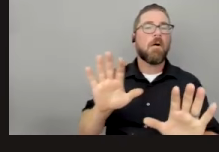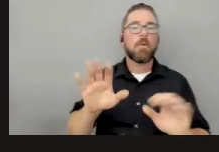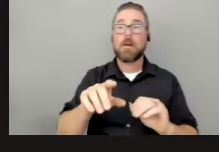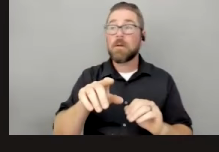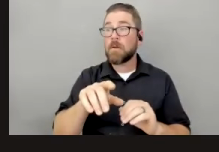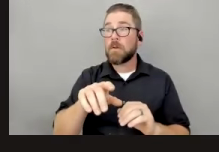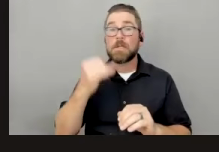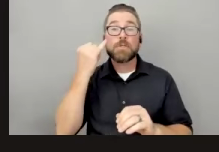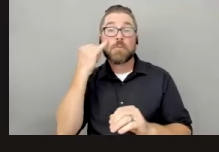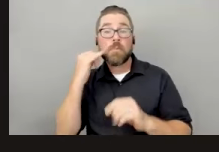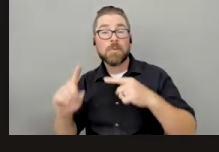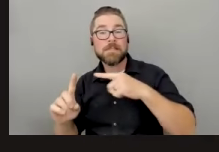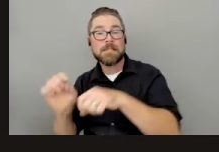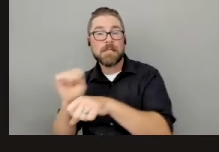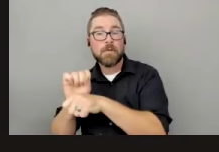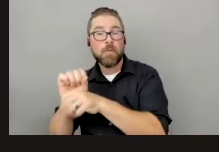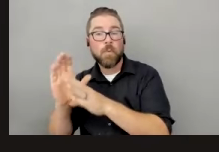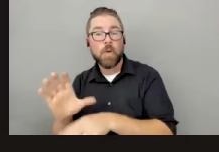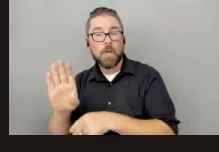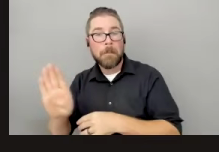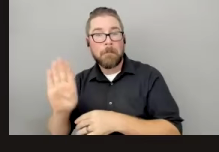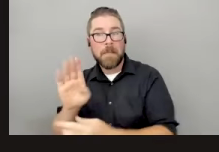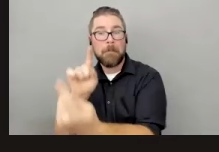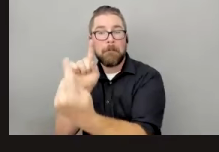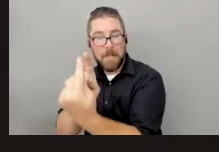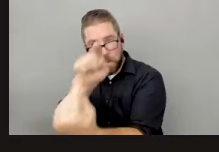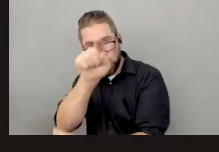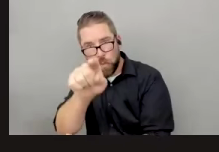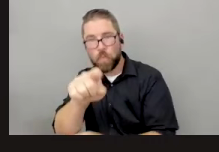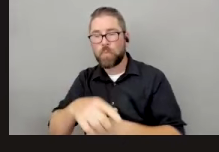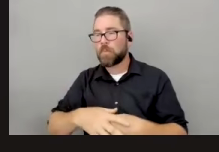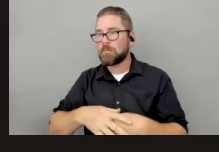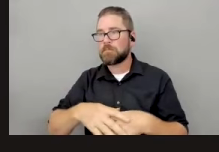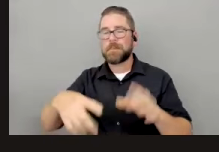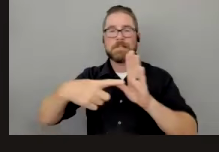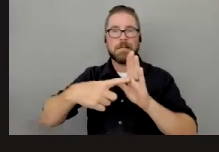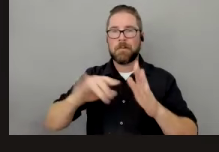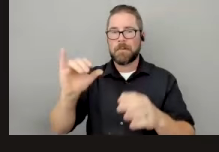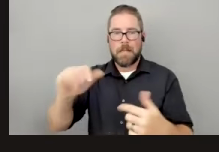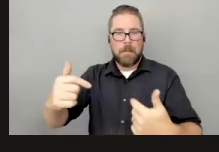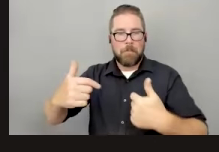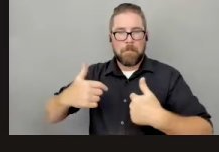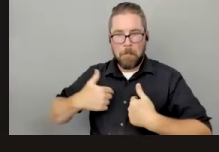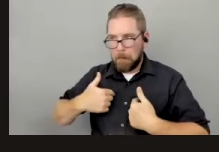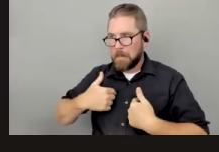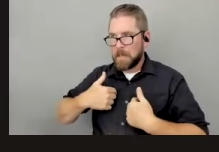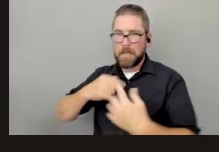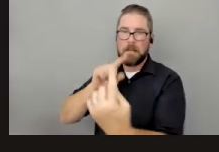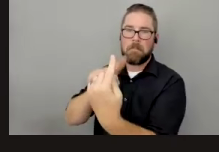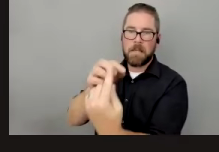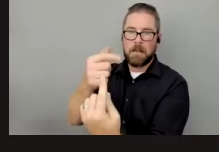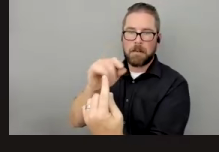So it's like coworkers amongst coworkers. So it would be like me going to Gladdy and telling Gladdy that Sarang